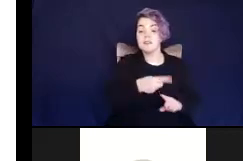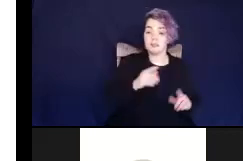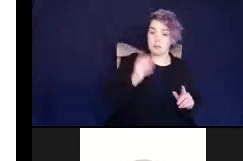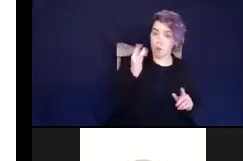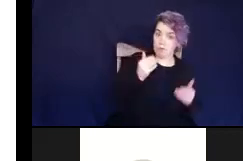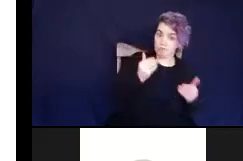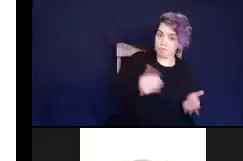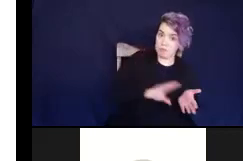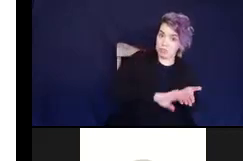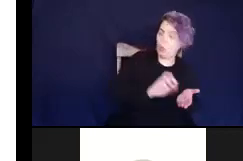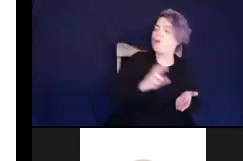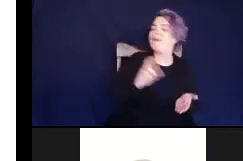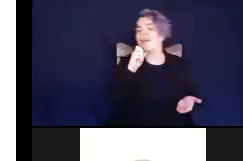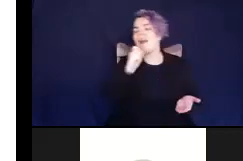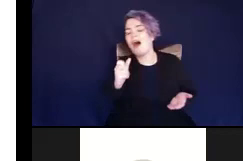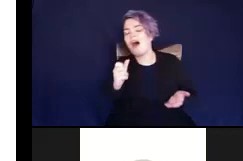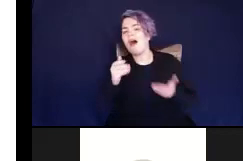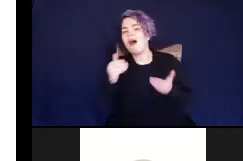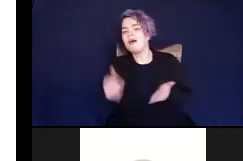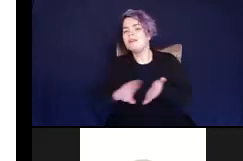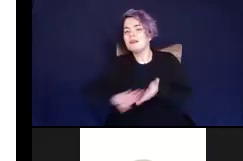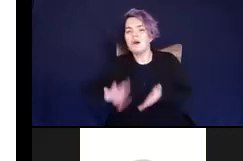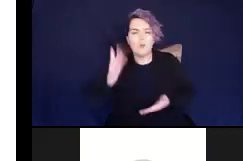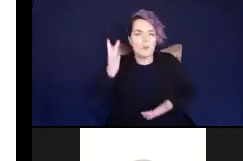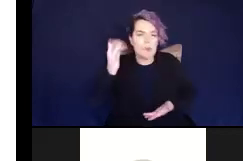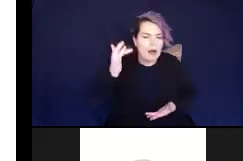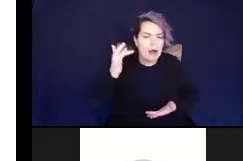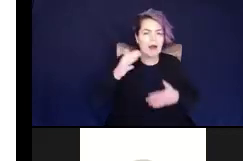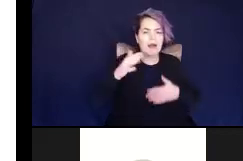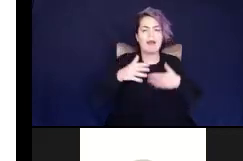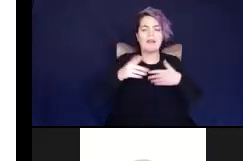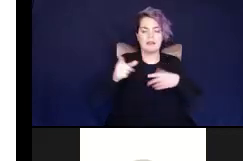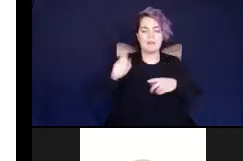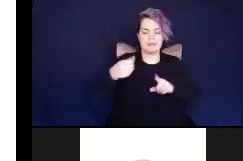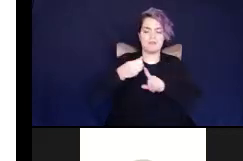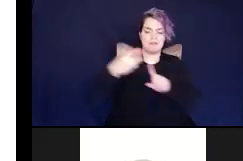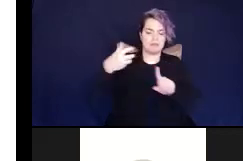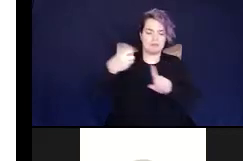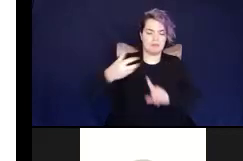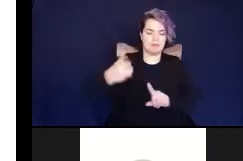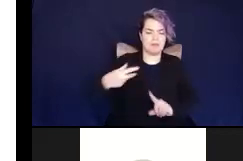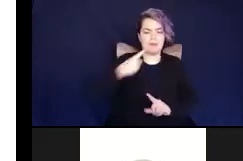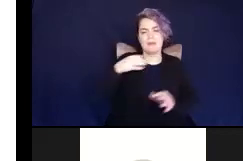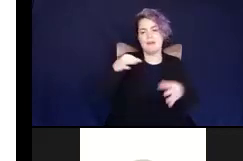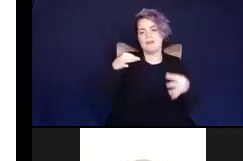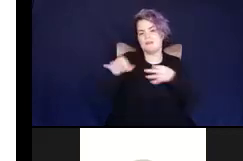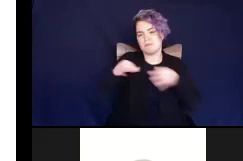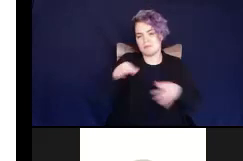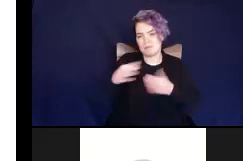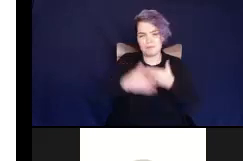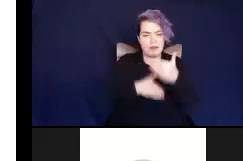follow the recommendations that the experts had made, that they do more of a process to ensure that they were discharging